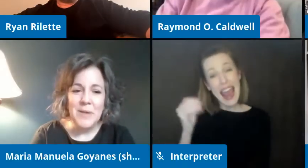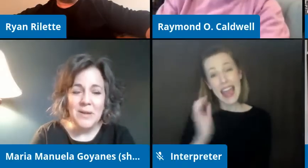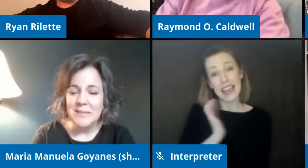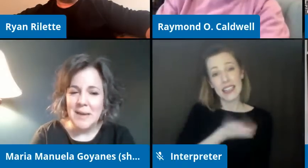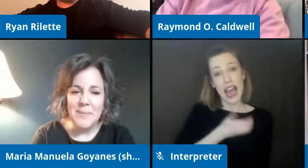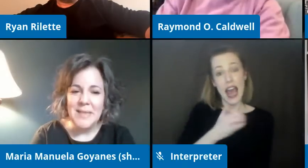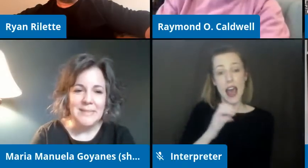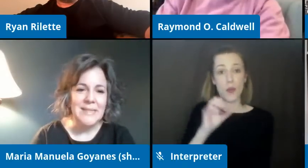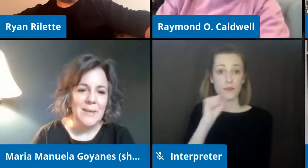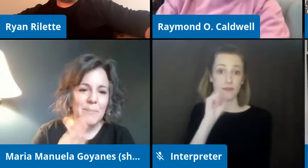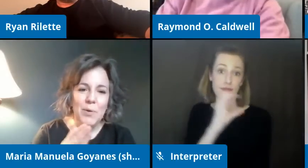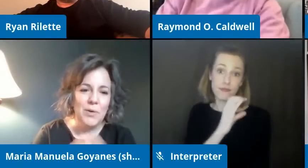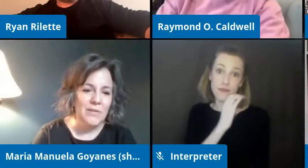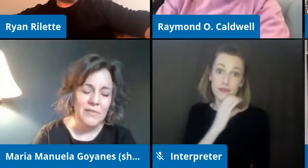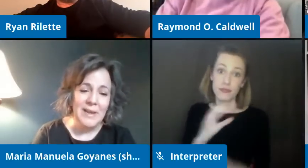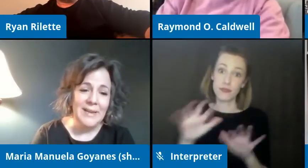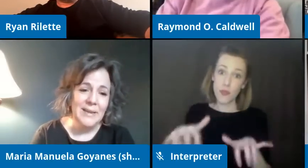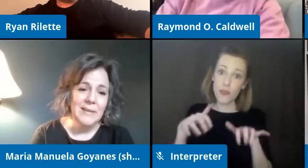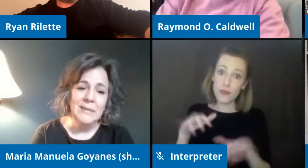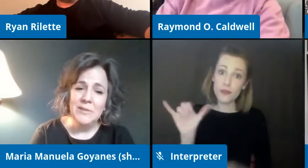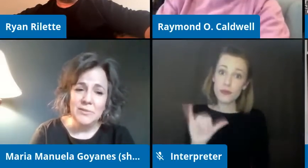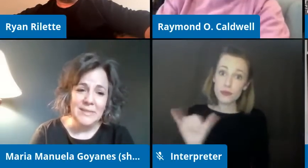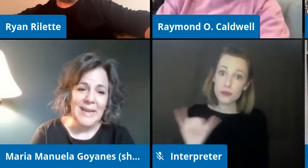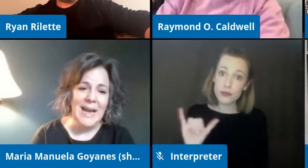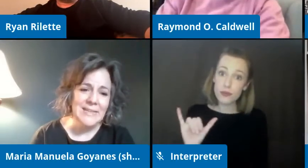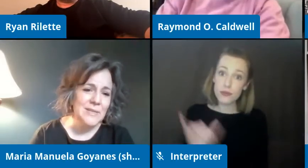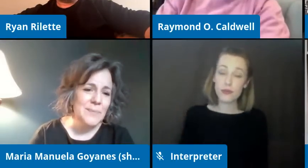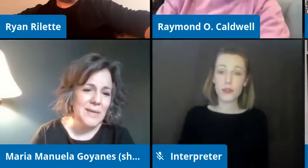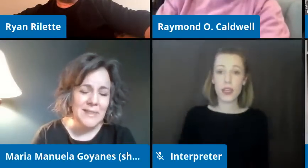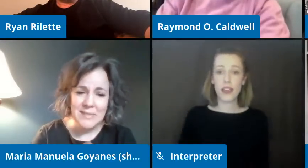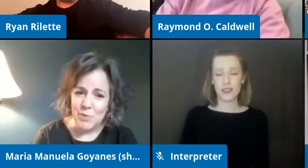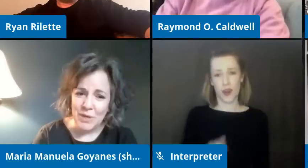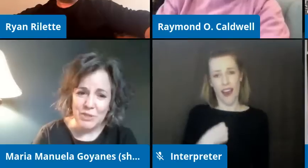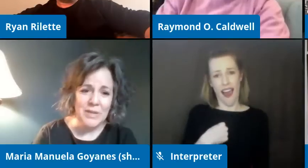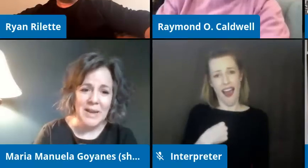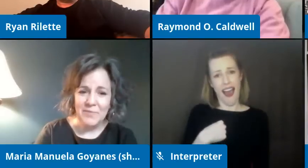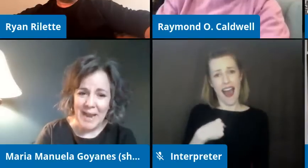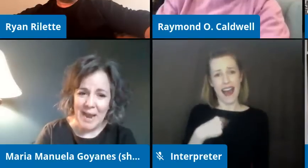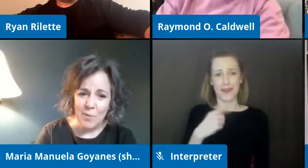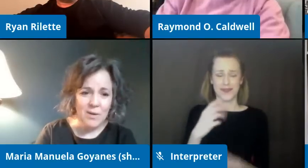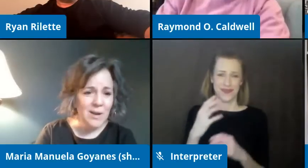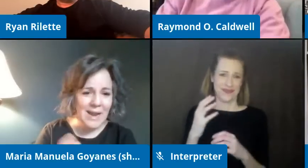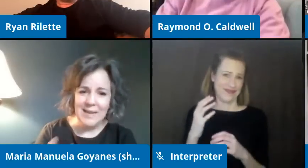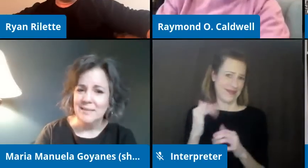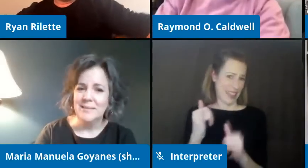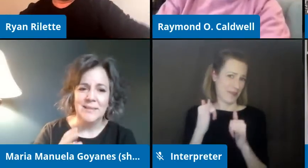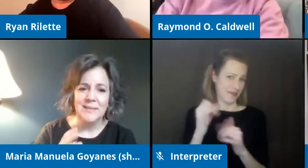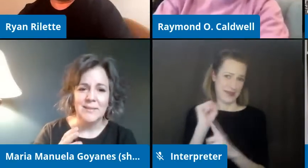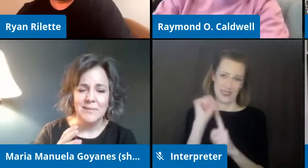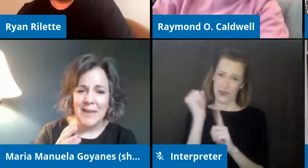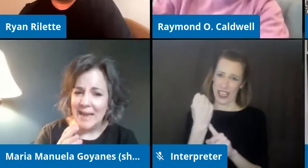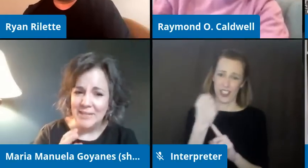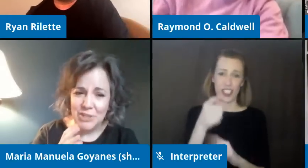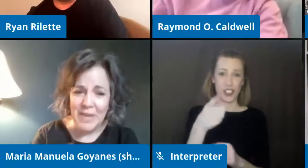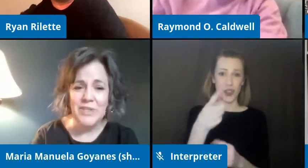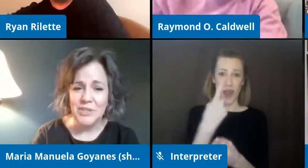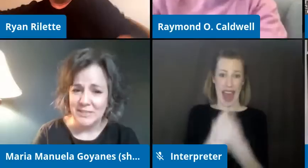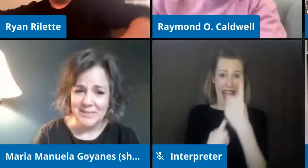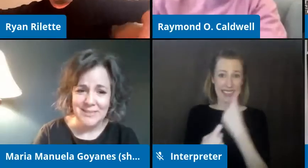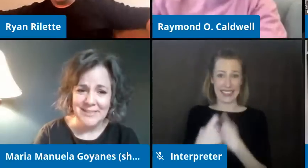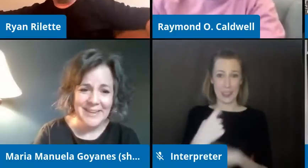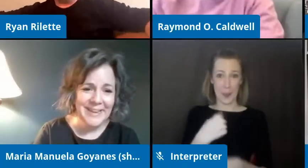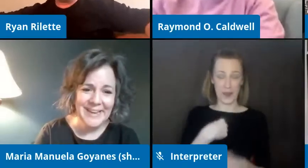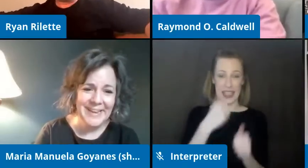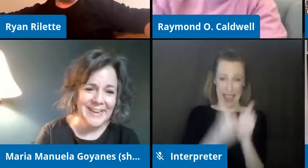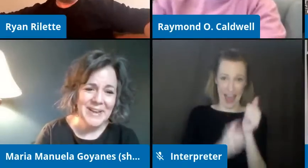So, to be honest, I'm in that same boat of like, literally ask me this question every hour and it